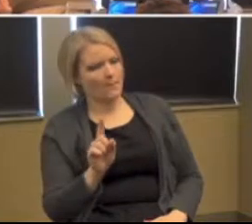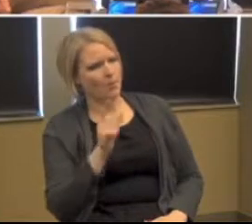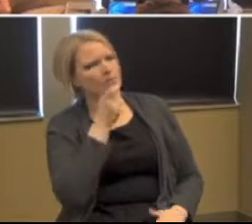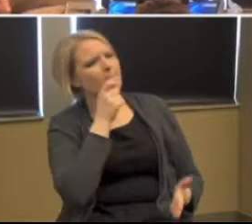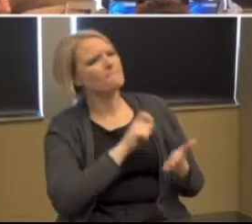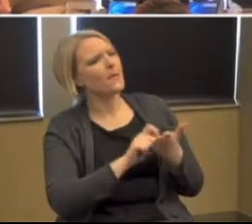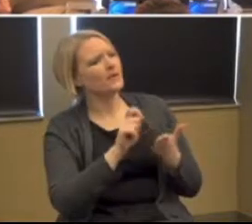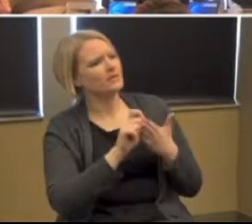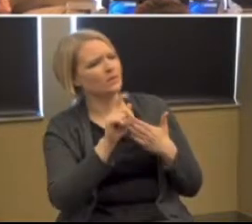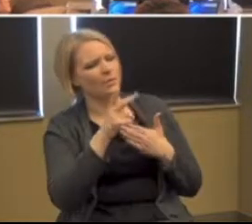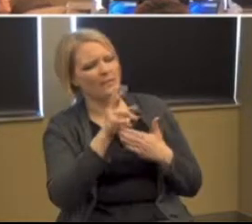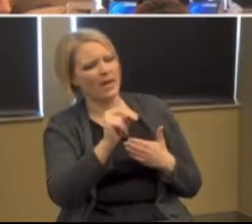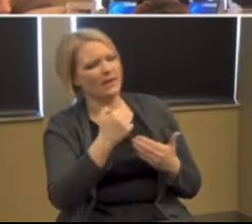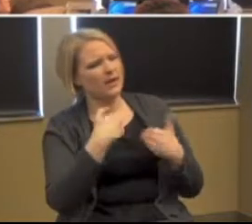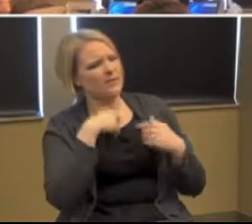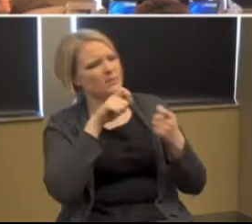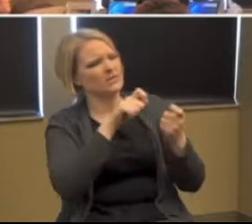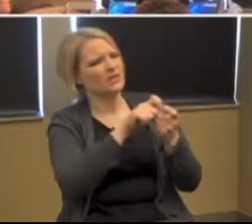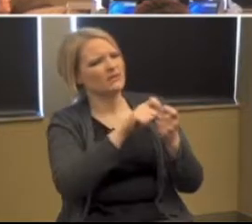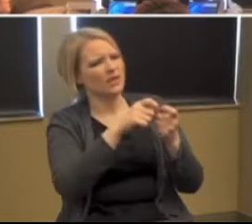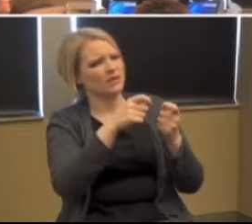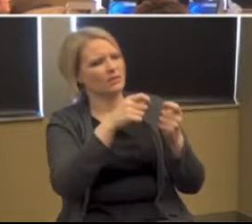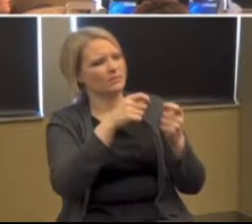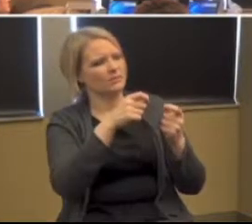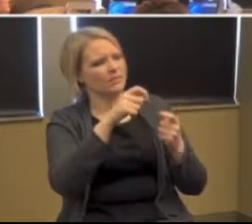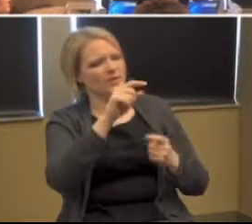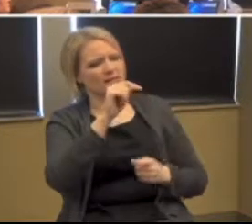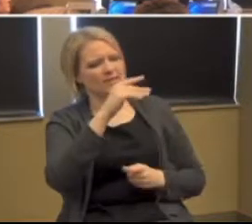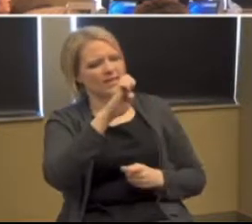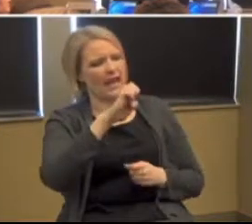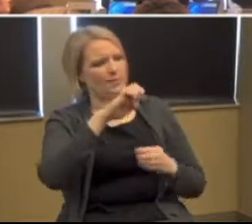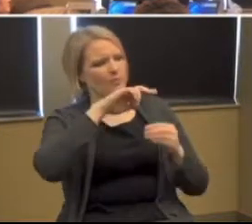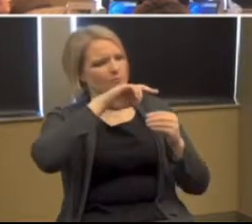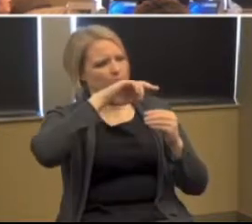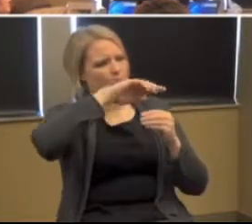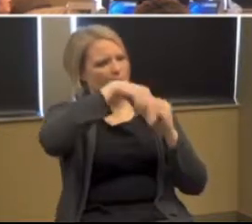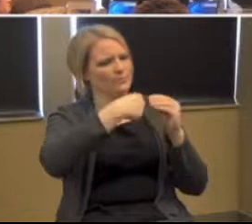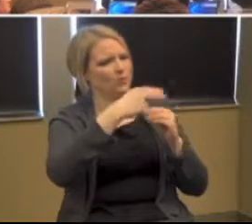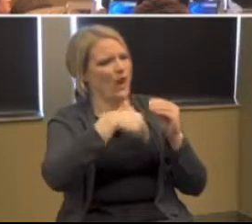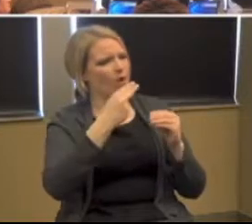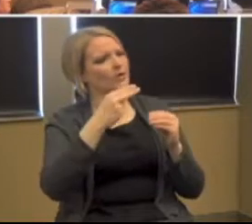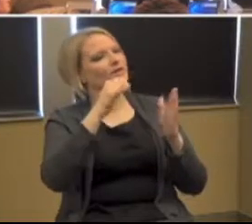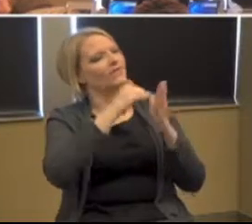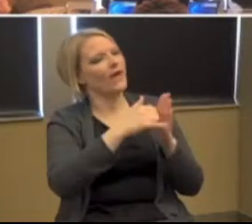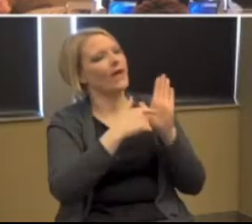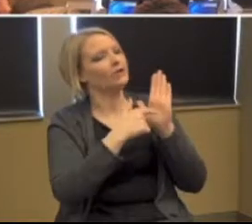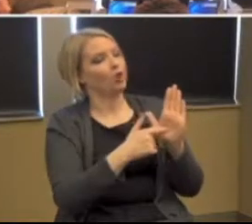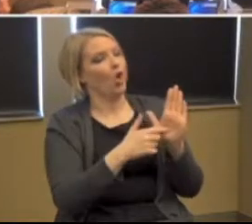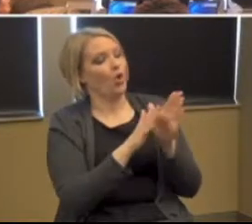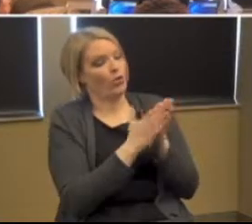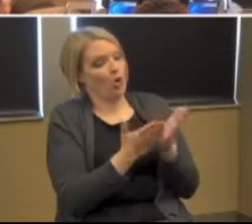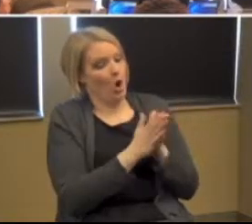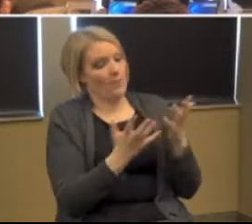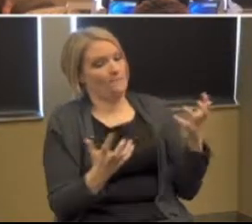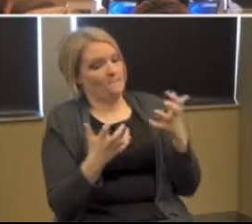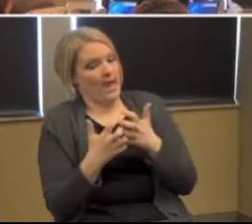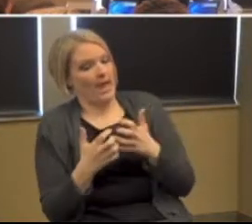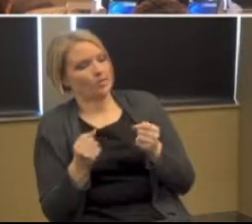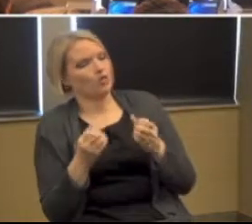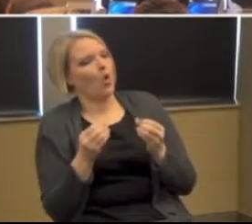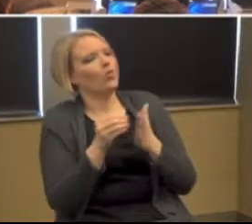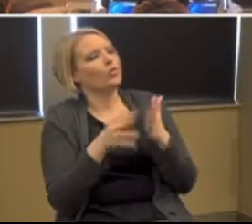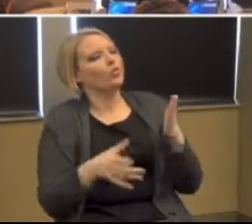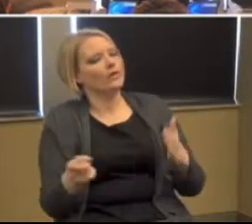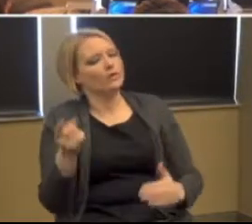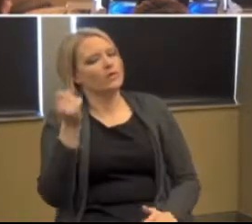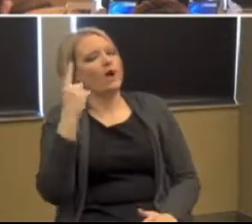that had, or a pen that had a certain color tape that was the same color of the notebook. That was the indicator to the student